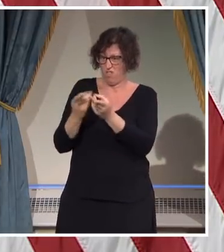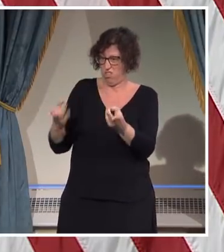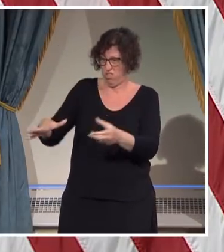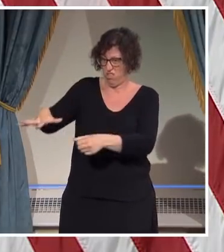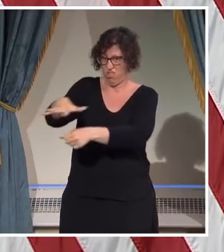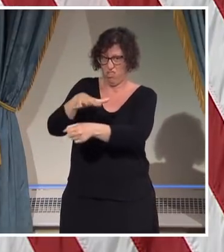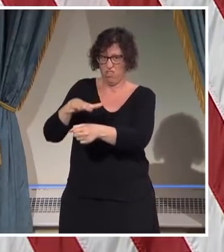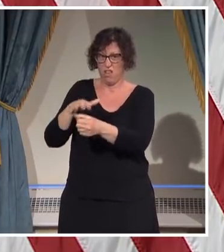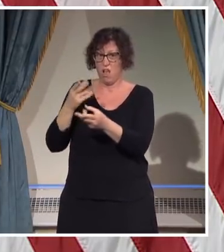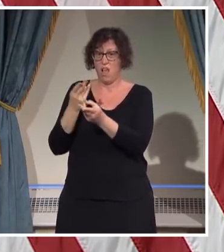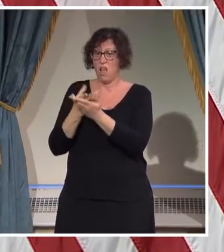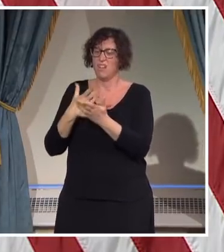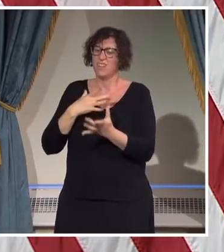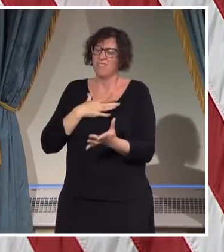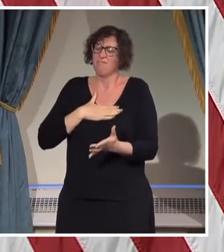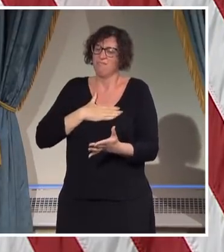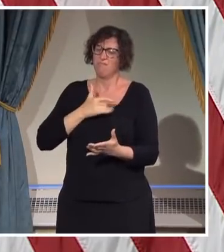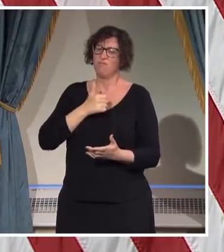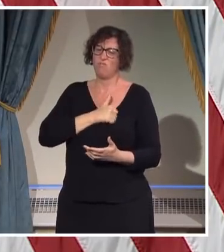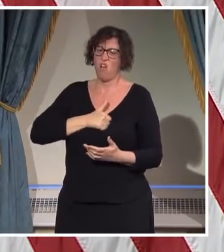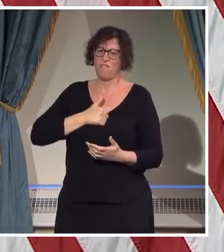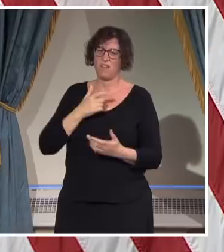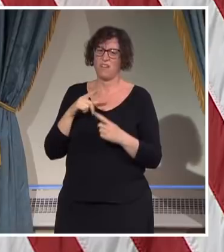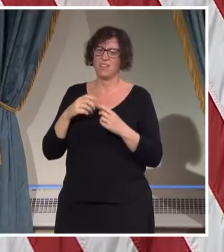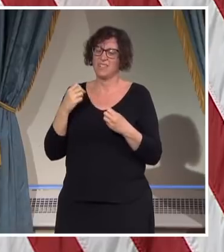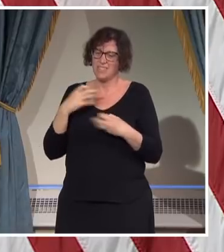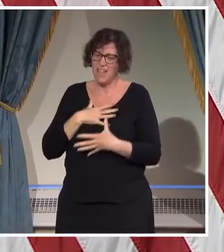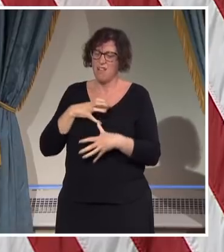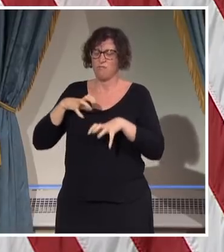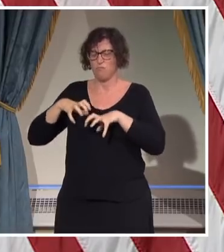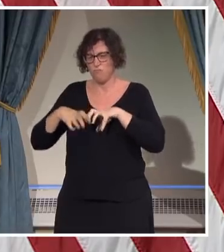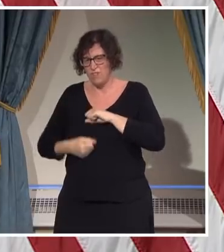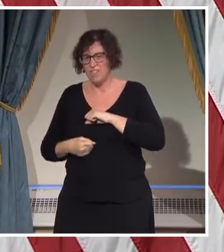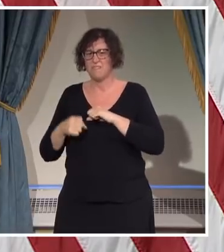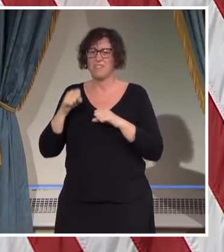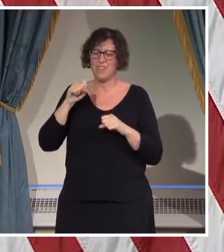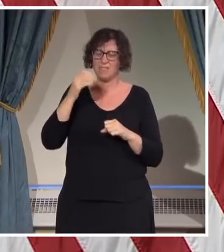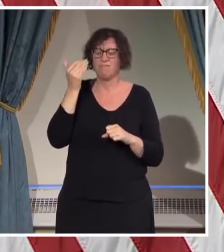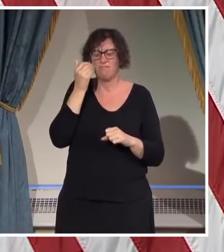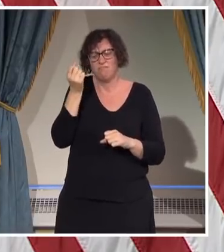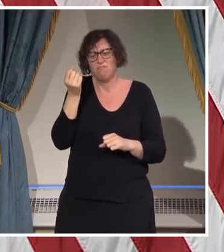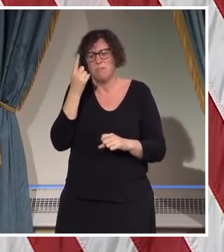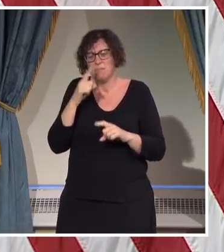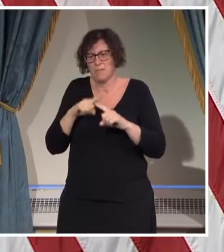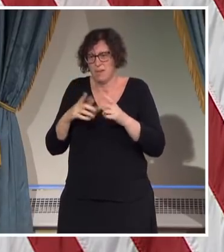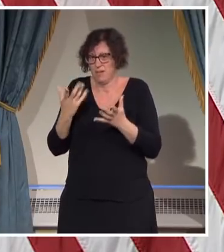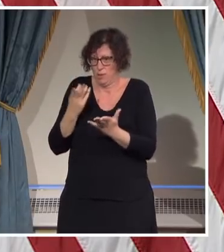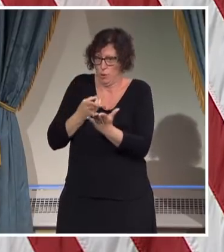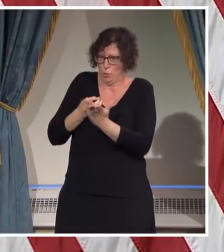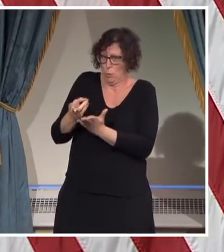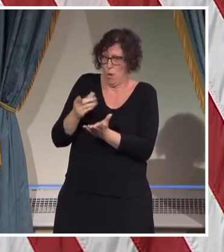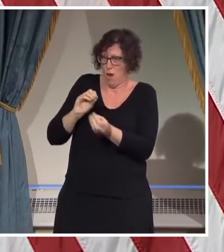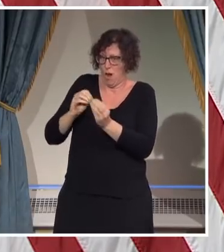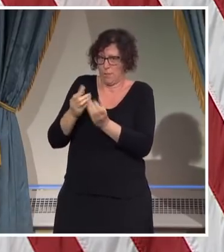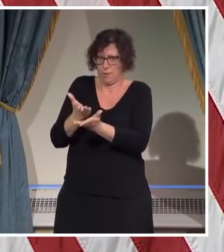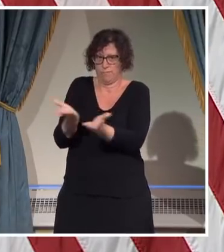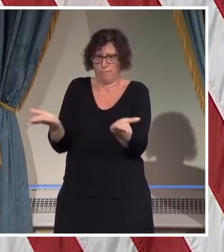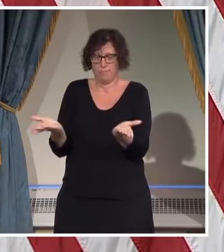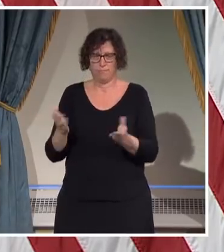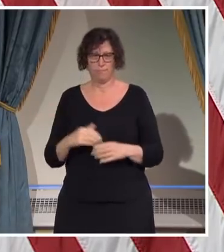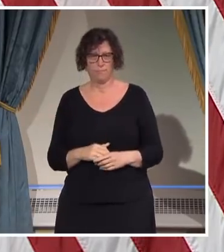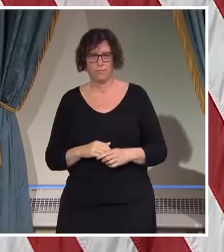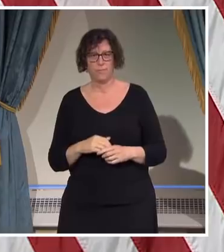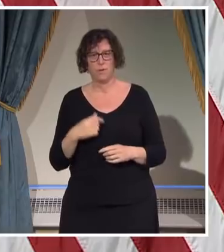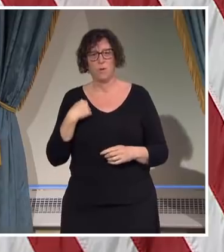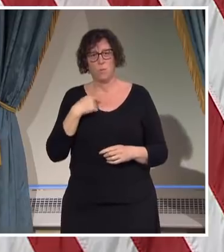immediate, very visceral. But let's be honest, we've been talking now for weeks and weeks about this disease coming